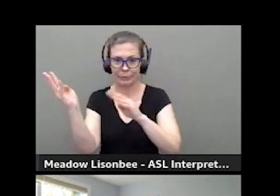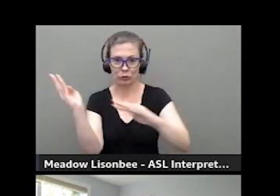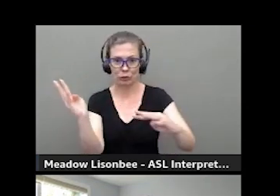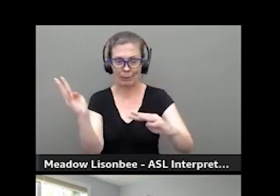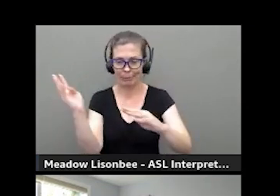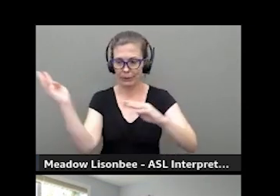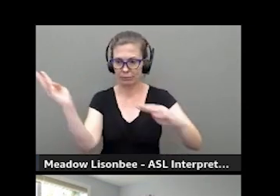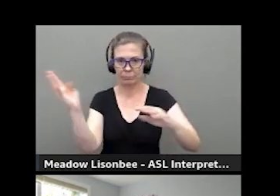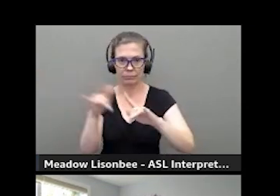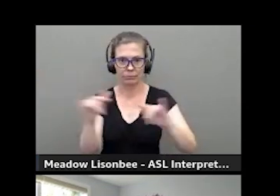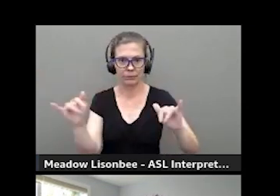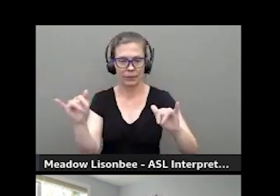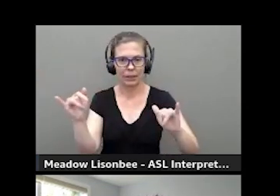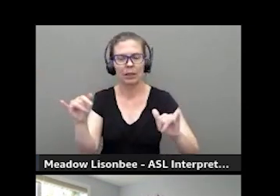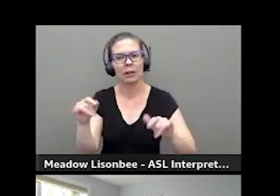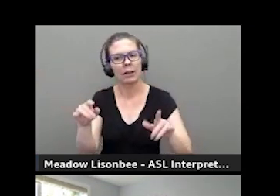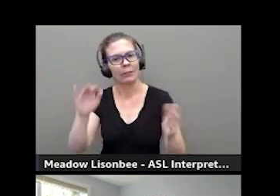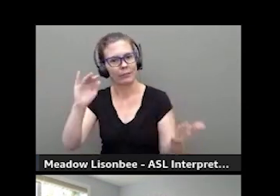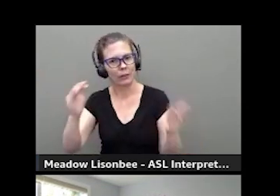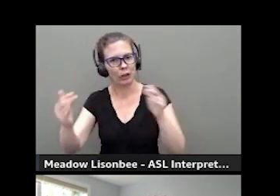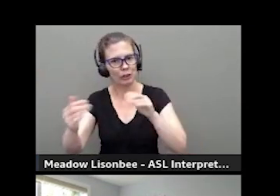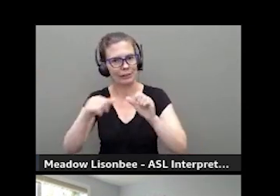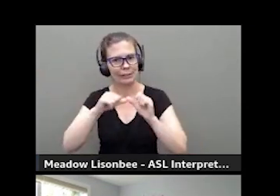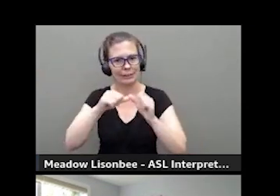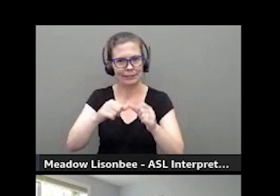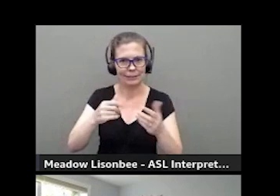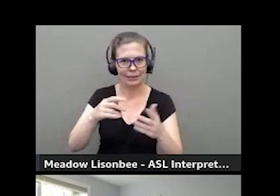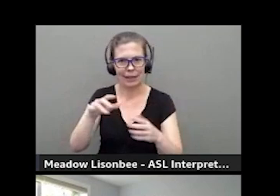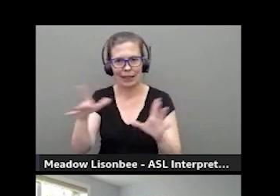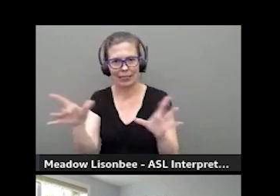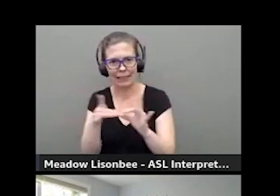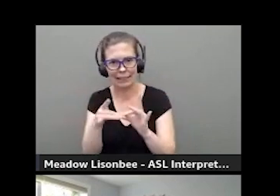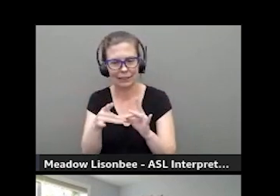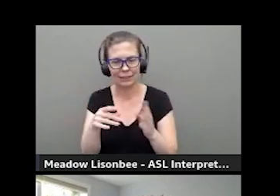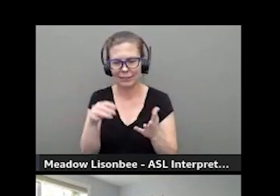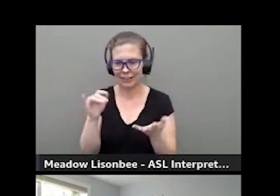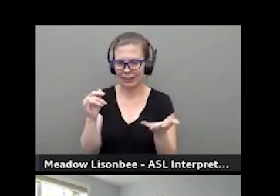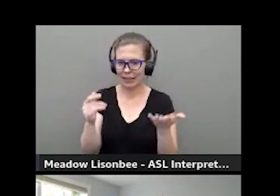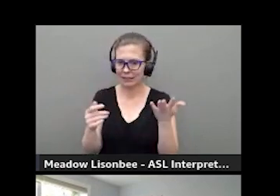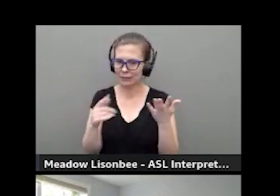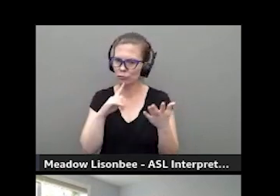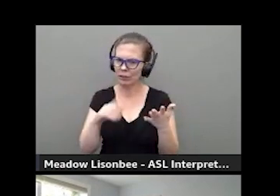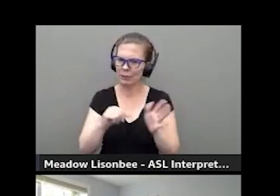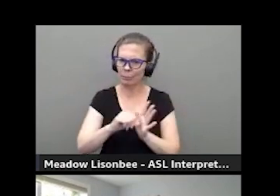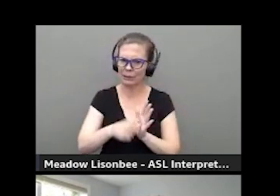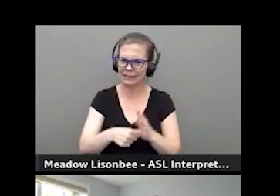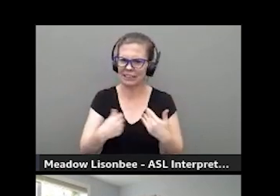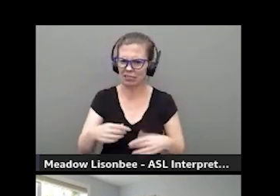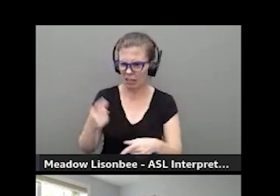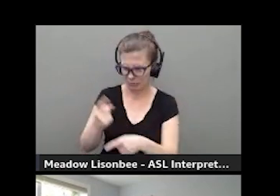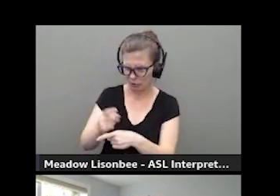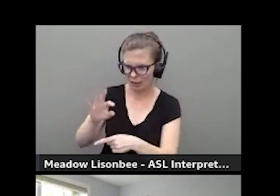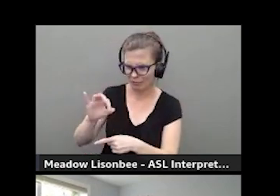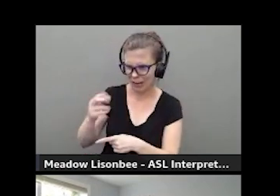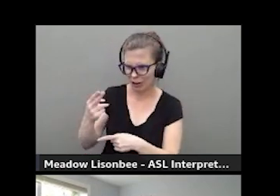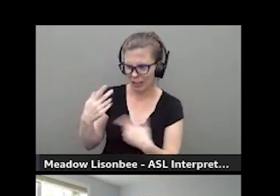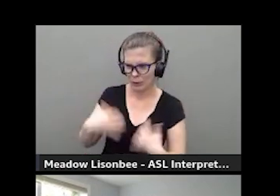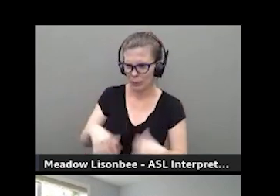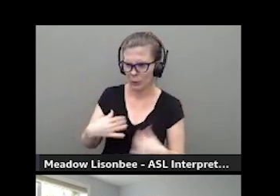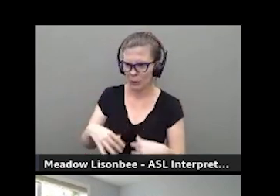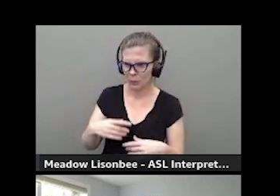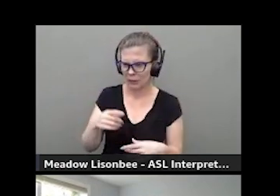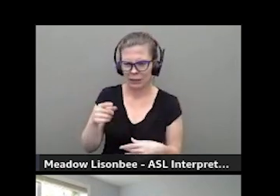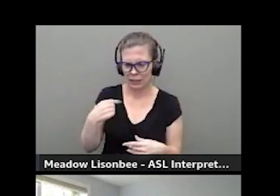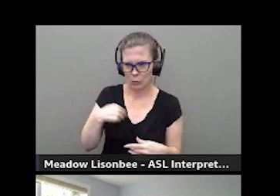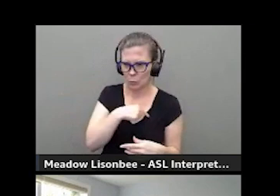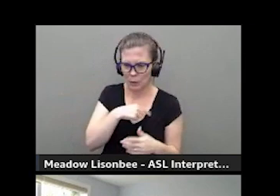know, the actual link that's out here, which to me makes this all the more impressive, right, Farah? I mean, this is,